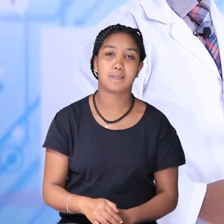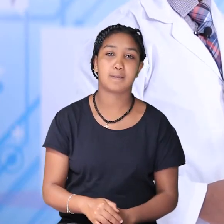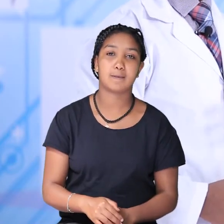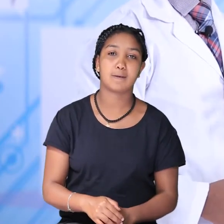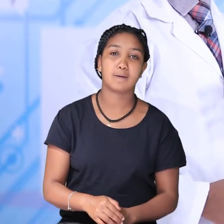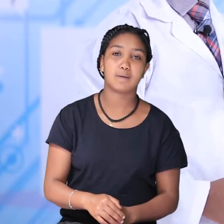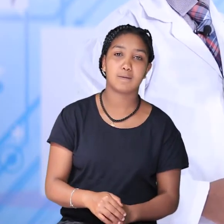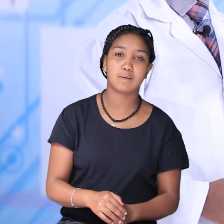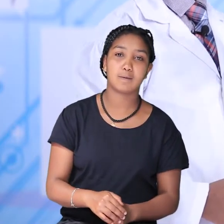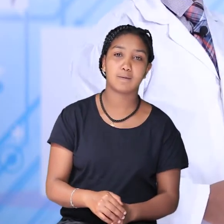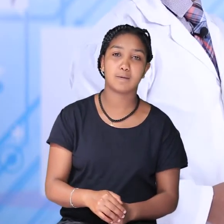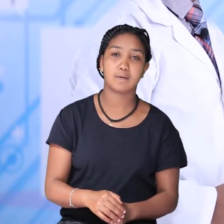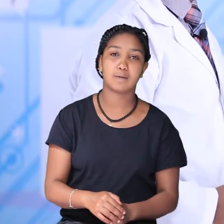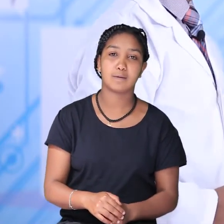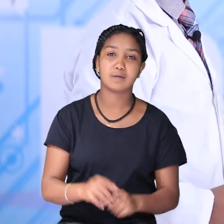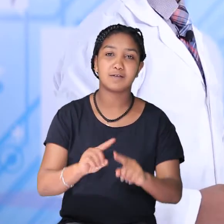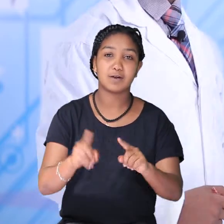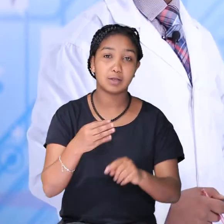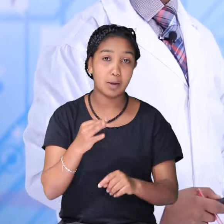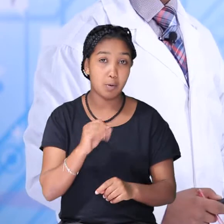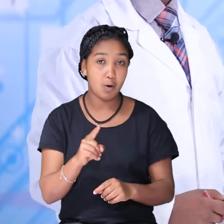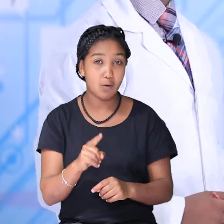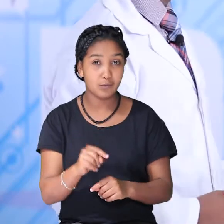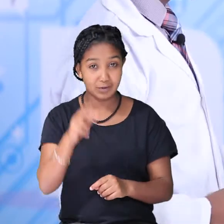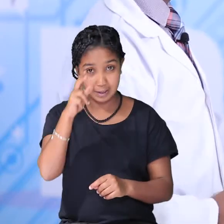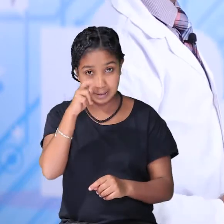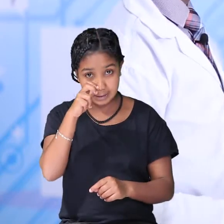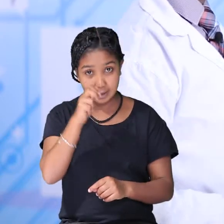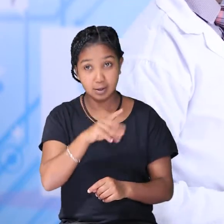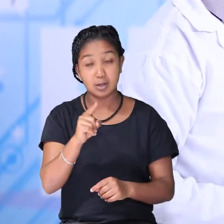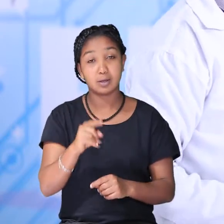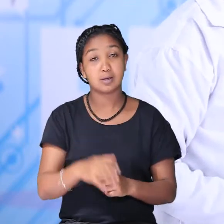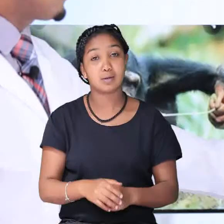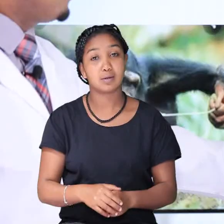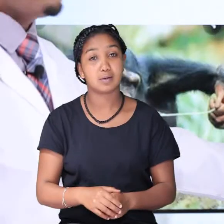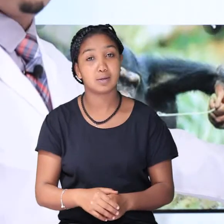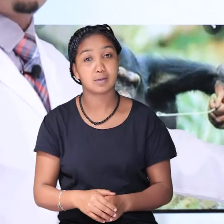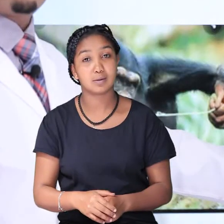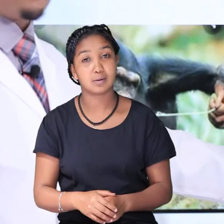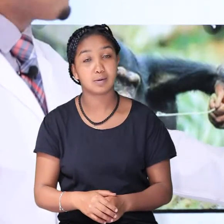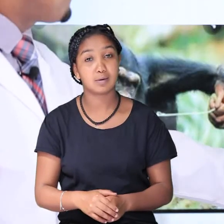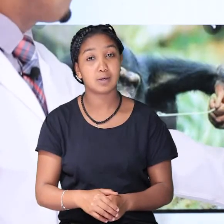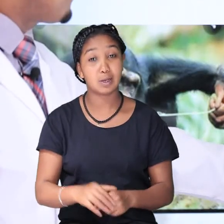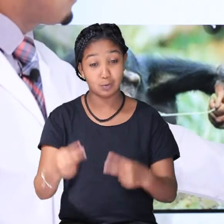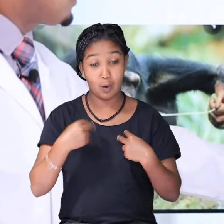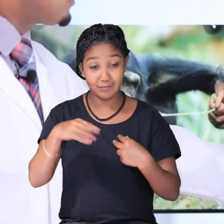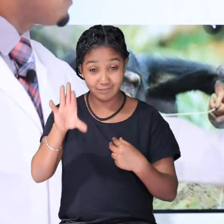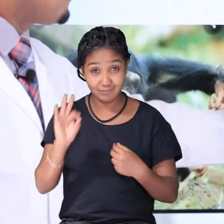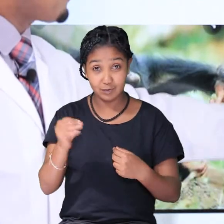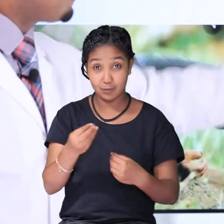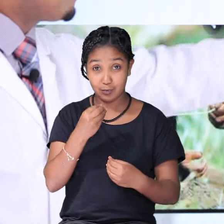ants or different types of insects. In order to have the